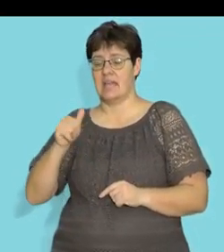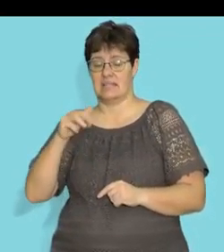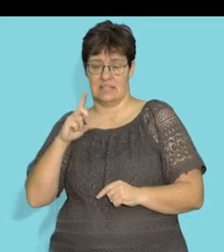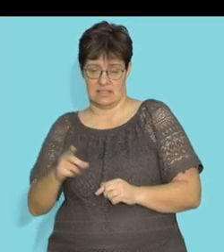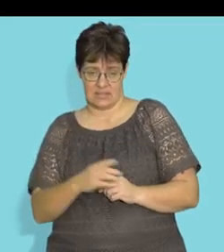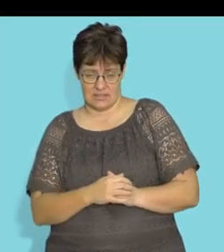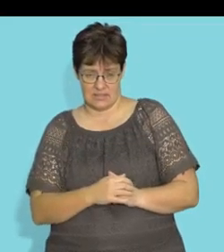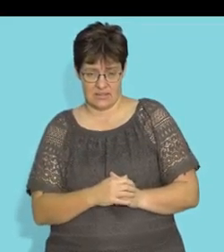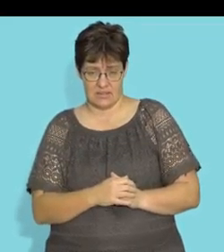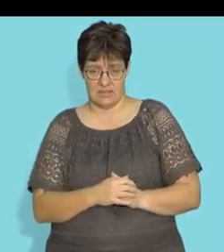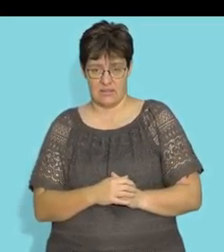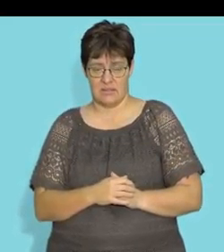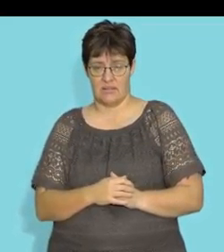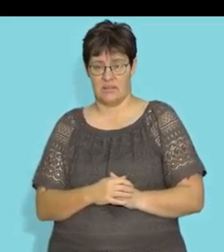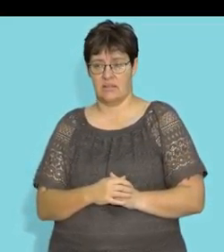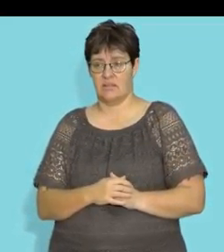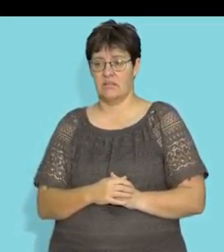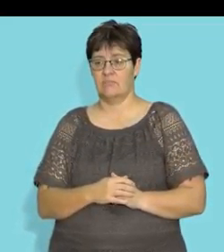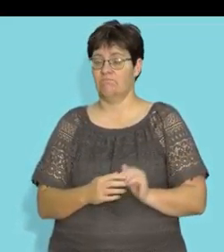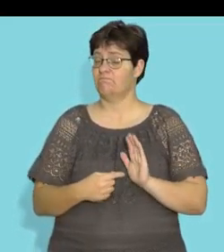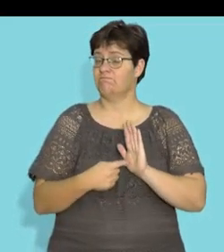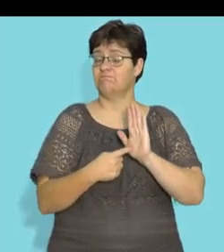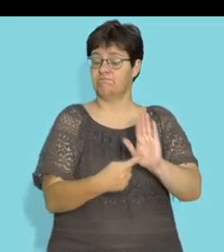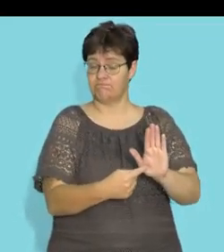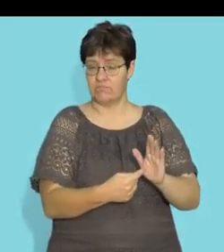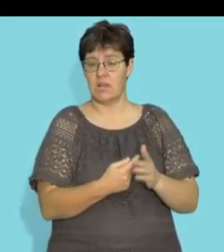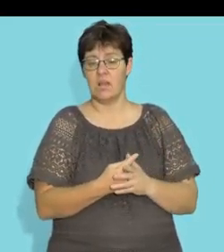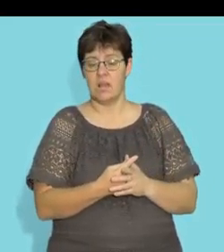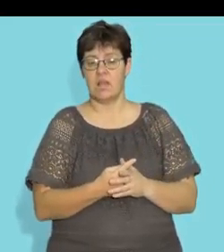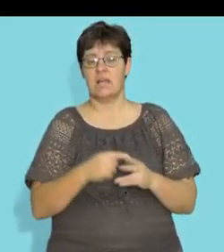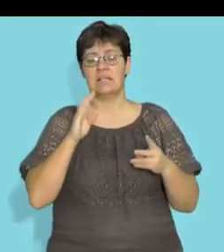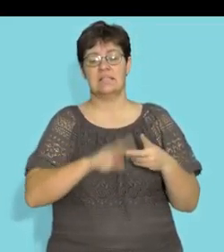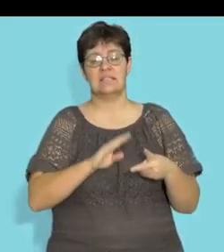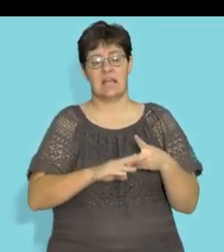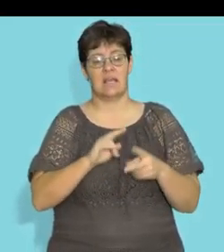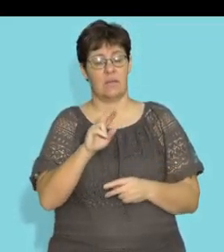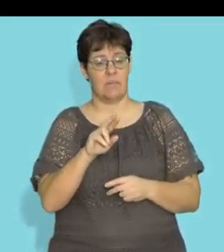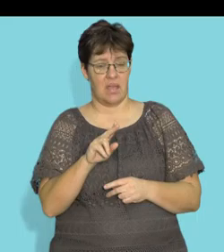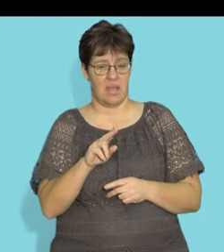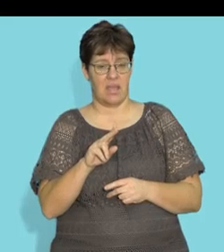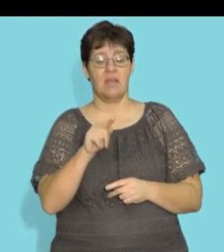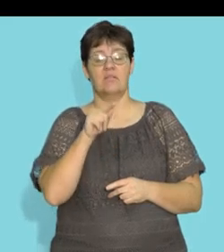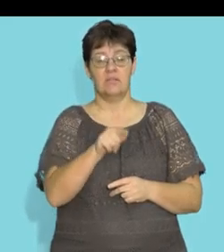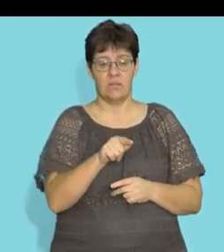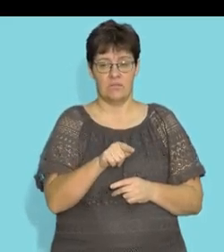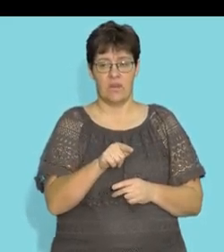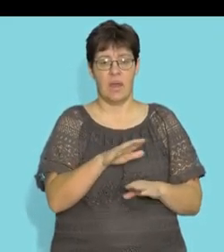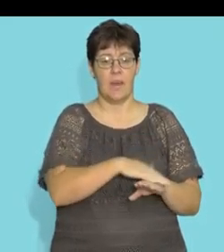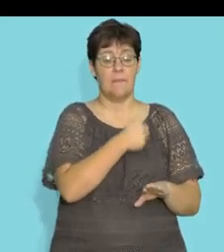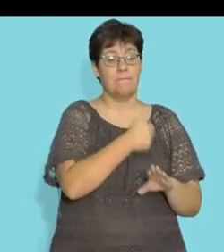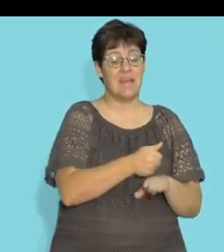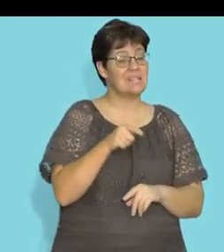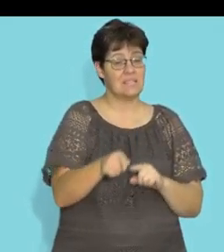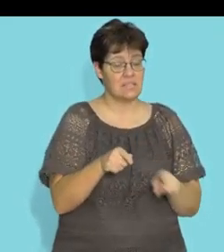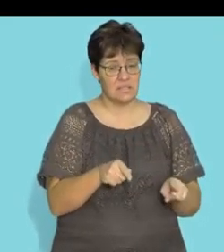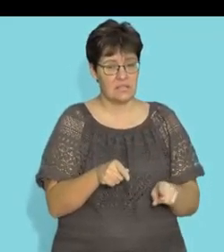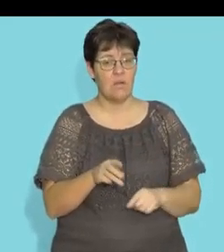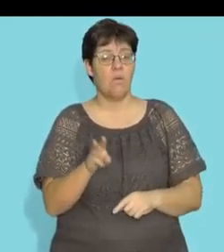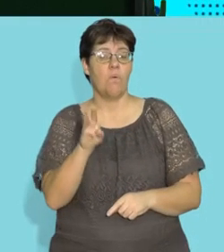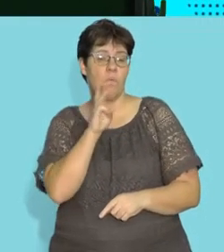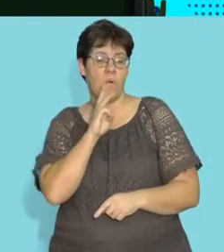to see the difference of a proton between an acid and a conjugate base,